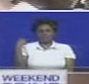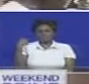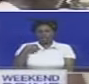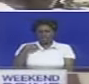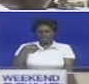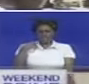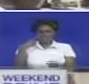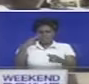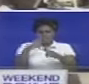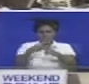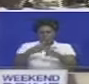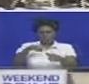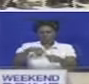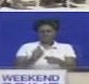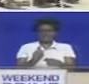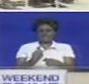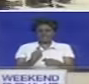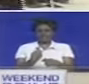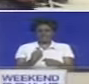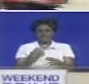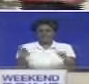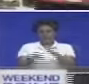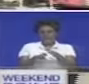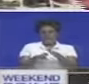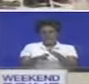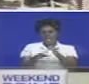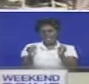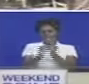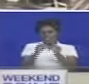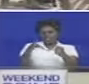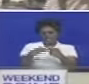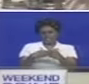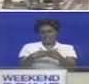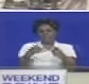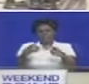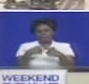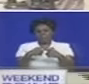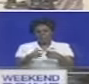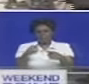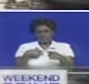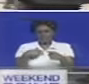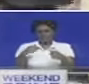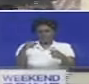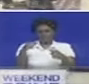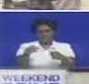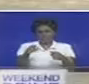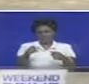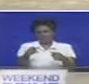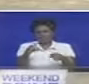myself I'm under 18, but if I multiply my 18 times 2, you get my